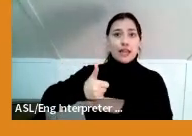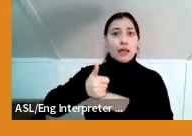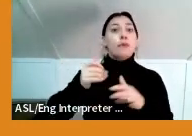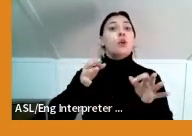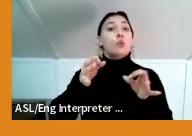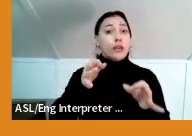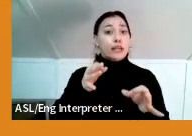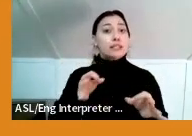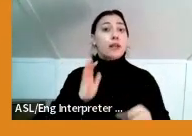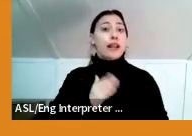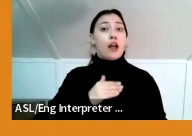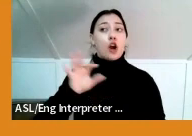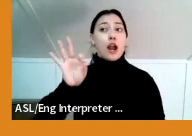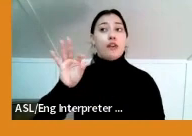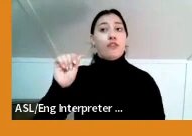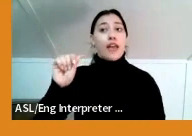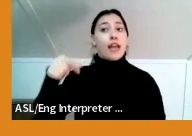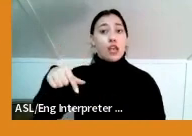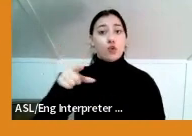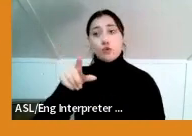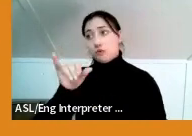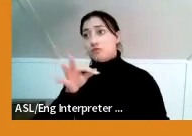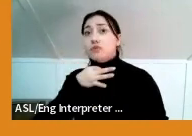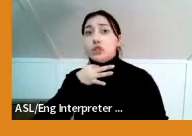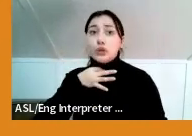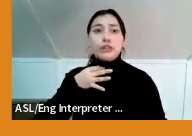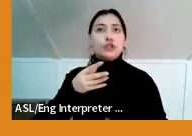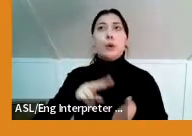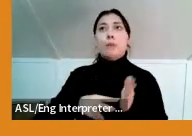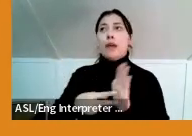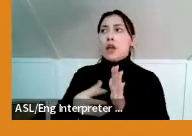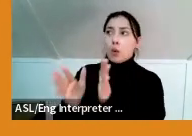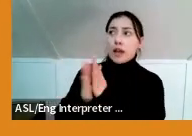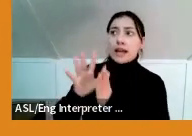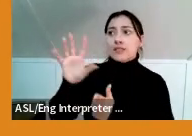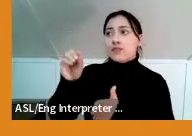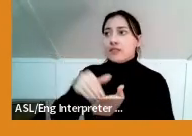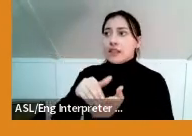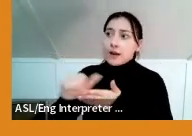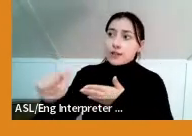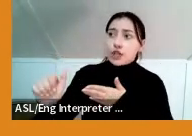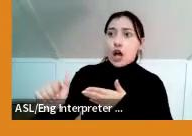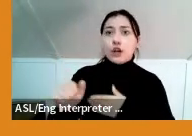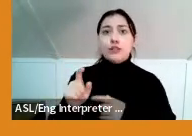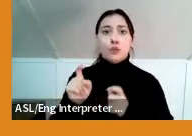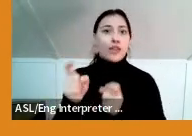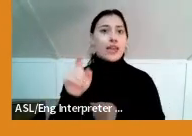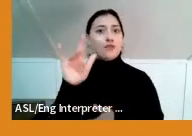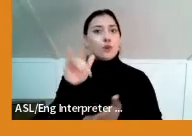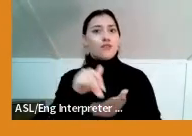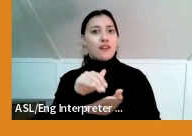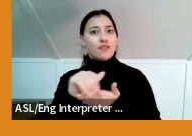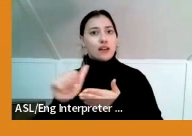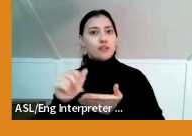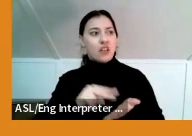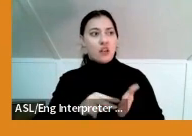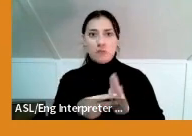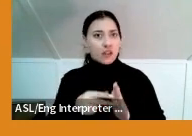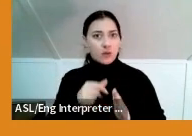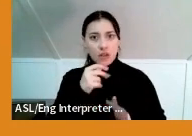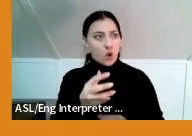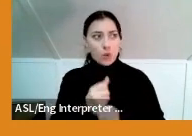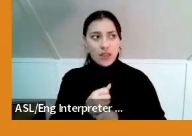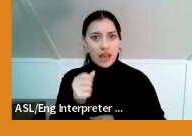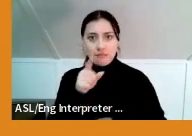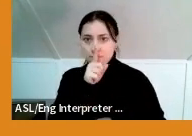FAQs. So there is not like, oh, if we ask for 50,000 and you only approve us for 25, does that mean we don't get a grant at all? There's none